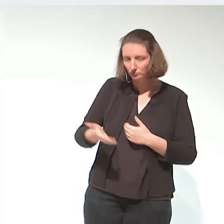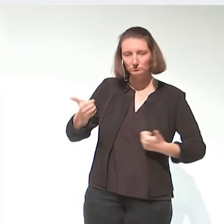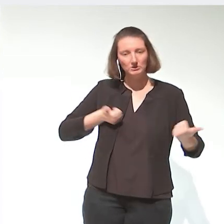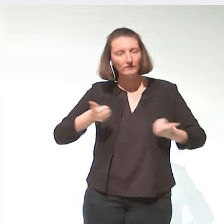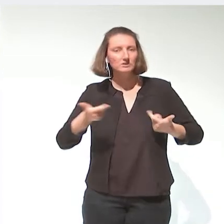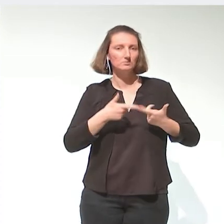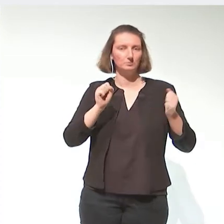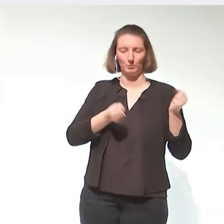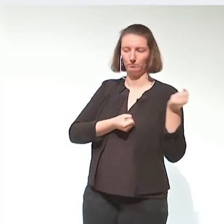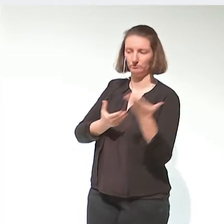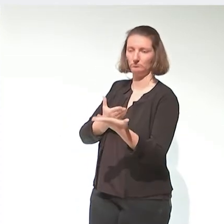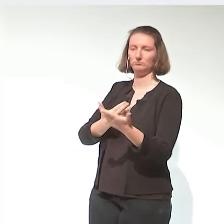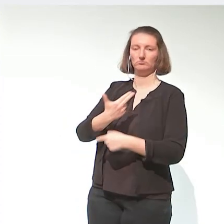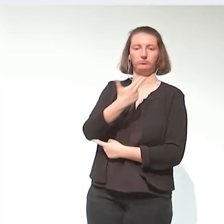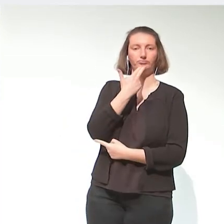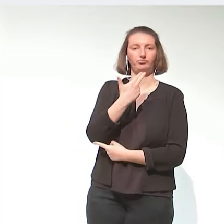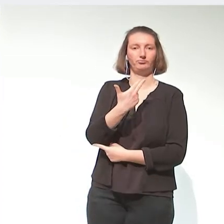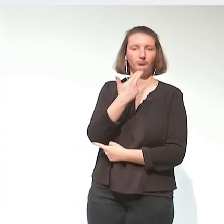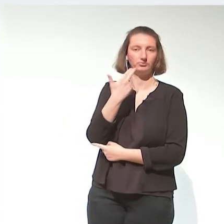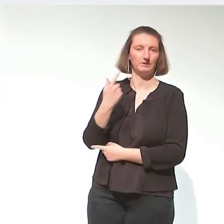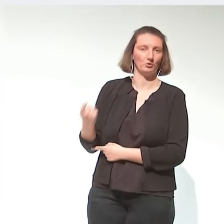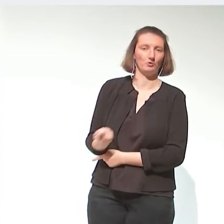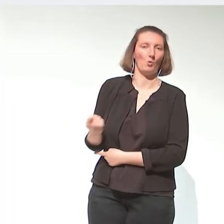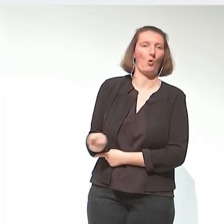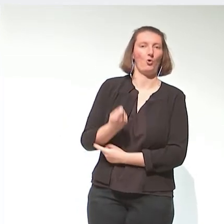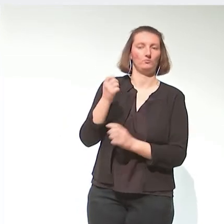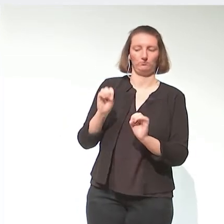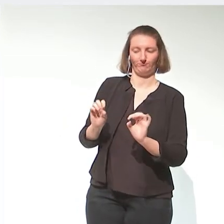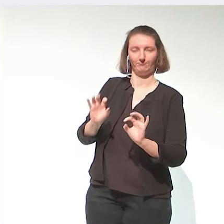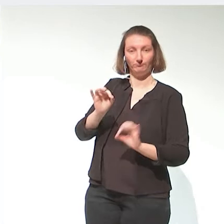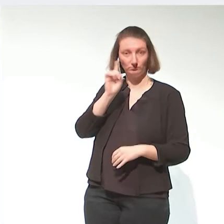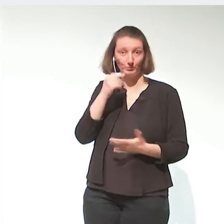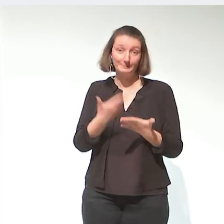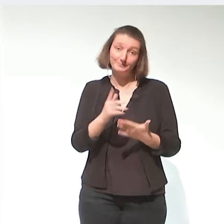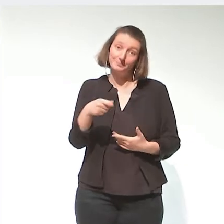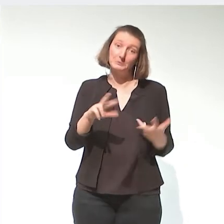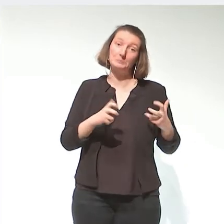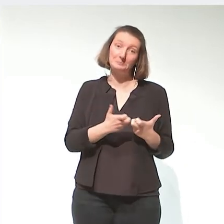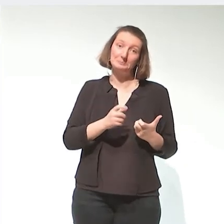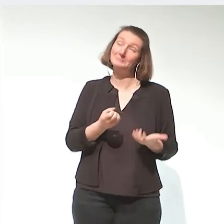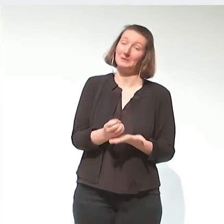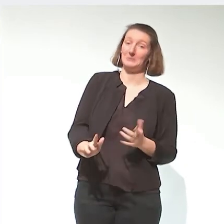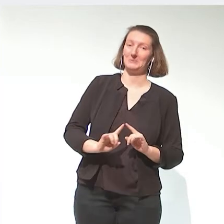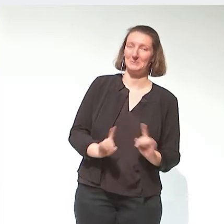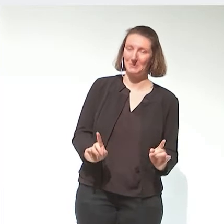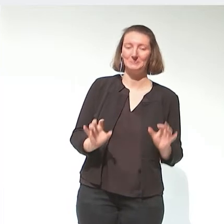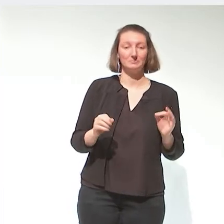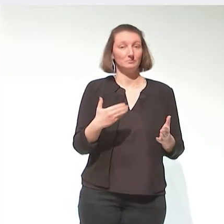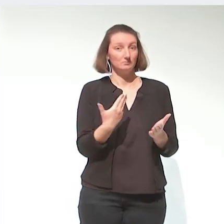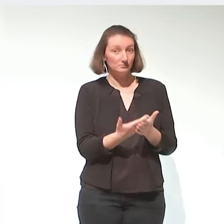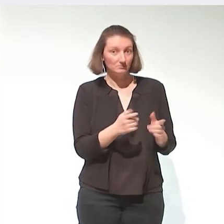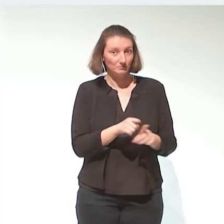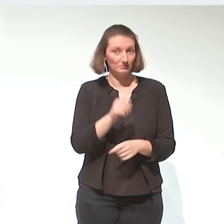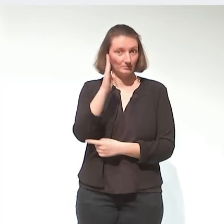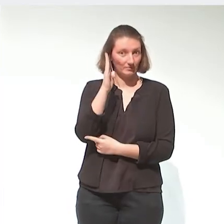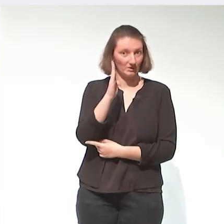this unfortunately costs money. And lastly, fund also staff development. And actually that's the